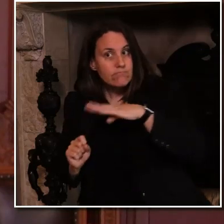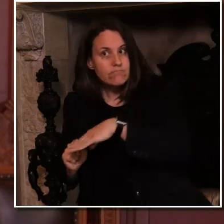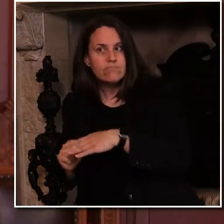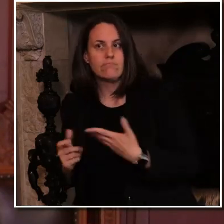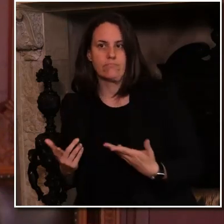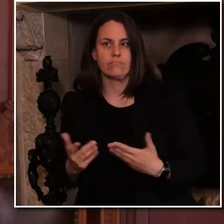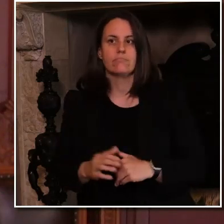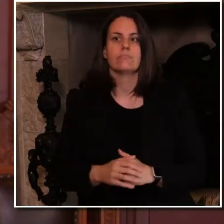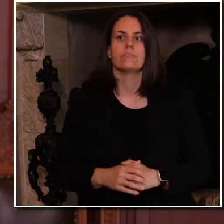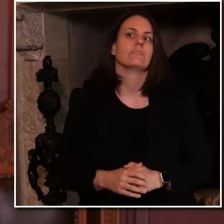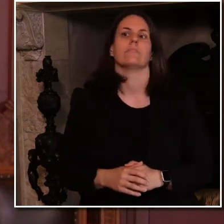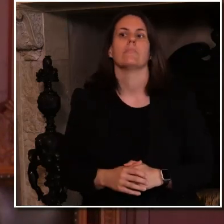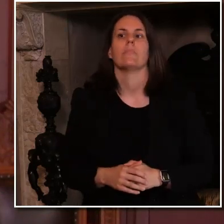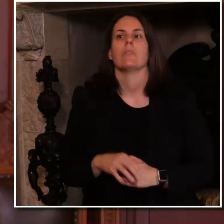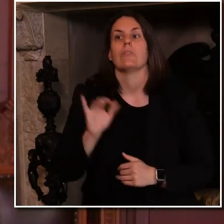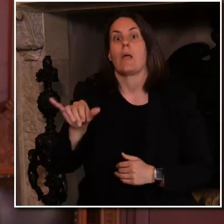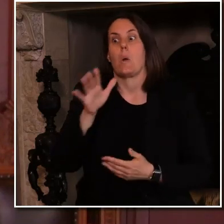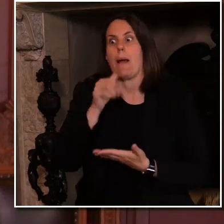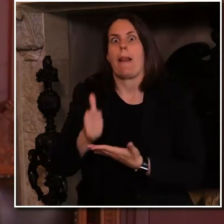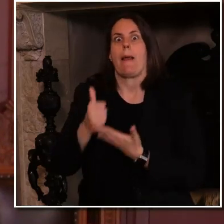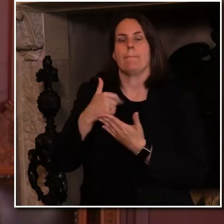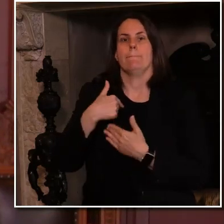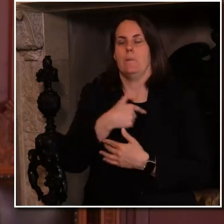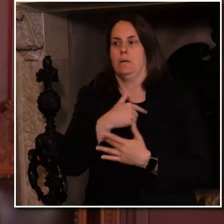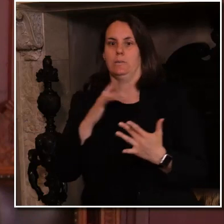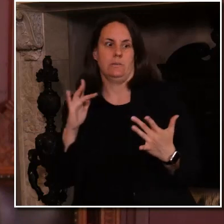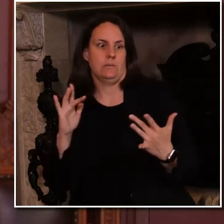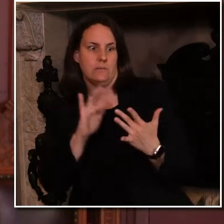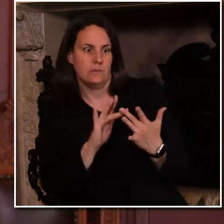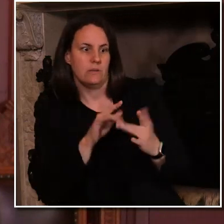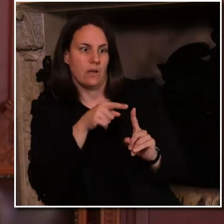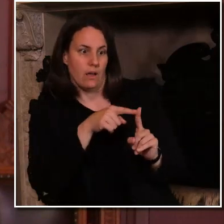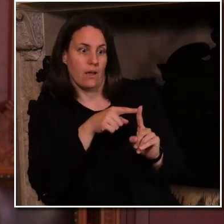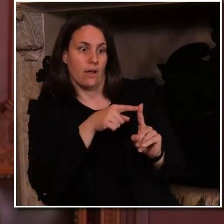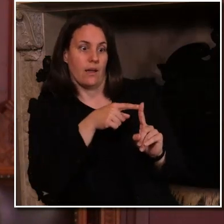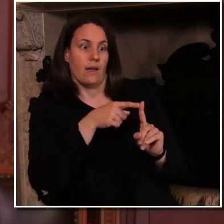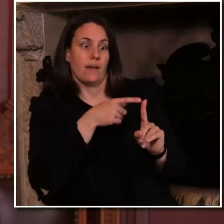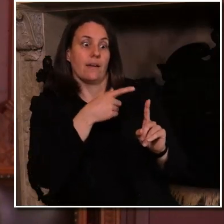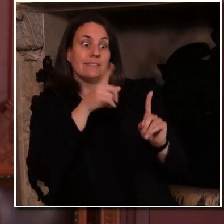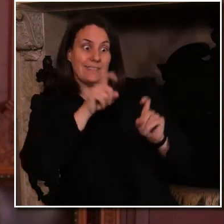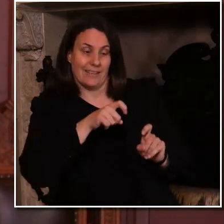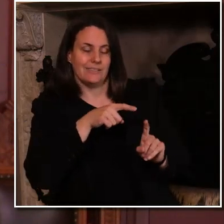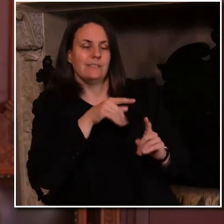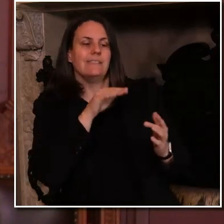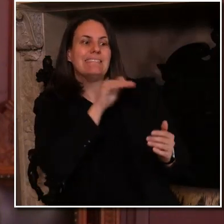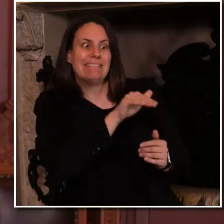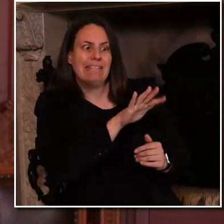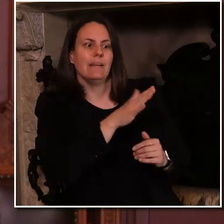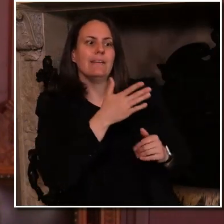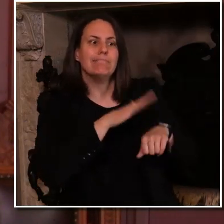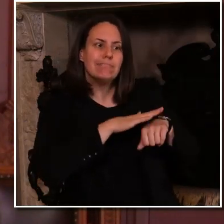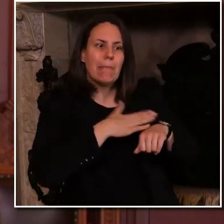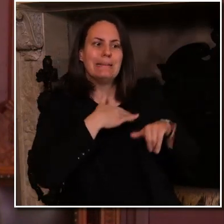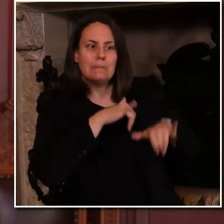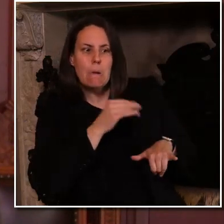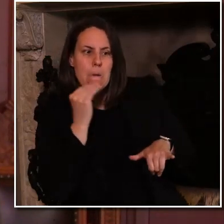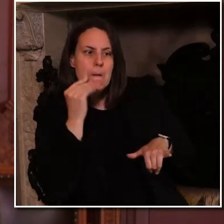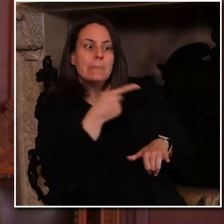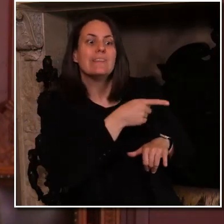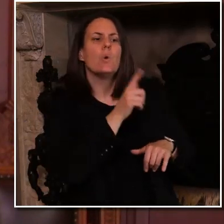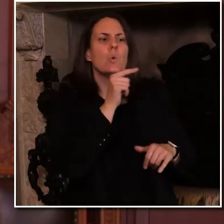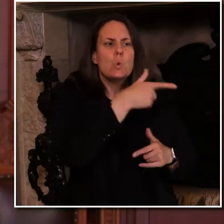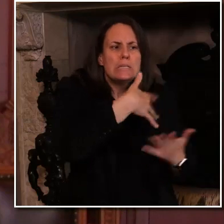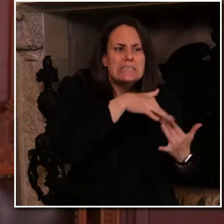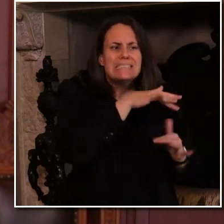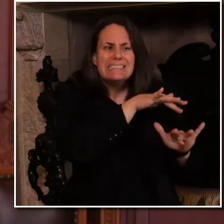people working to solve this problem. We need to have a massive increase in tests, and one